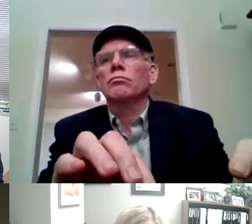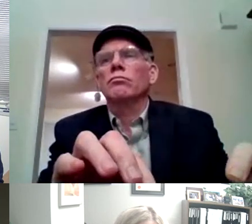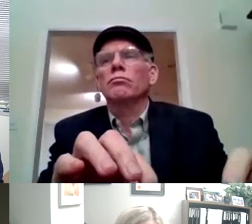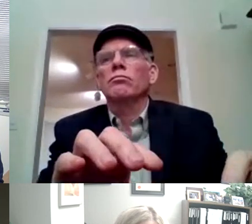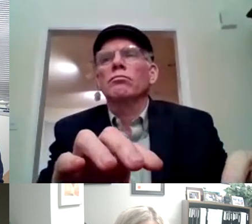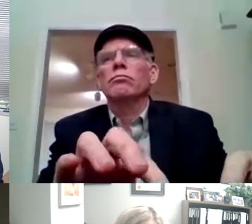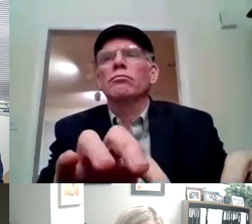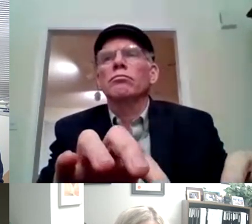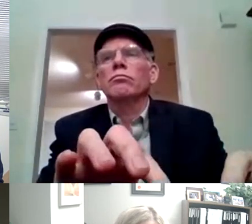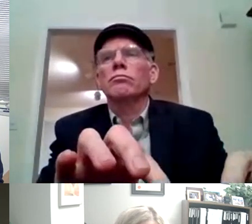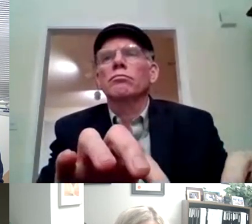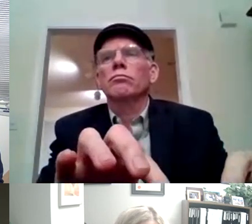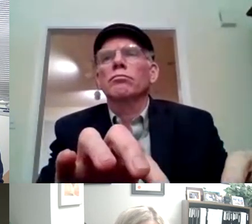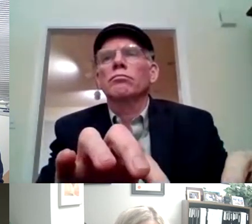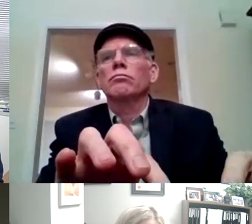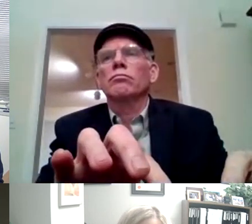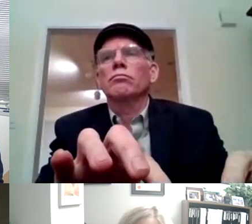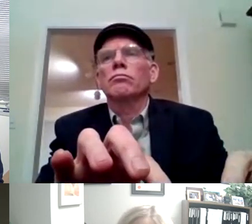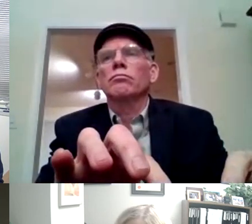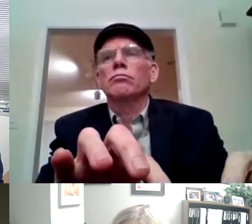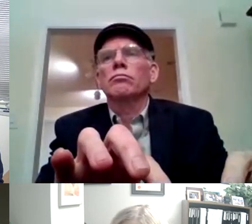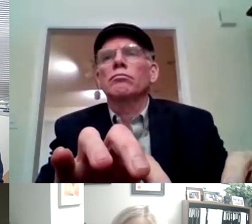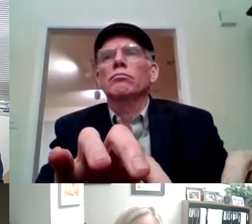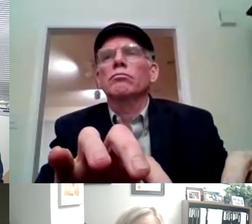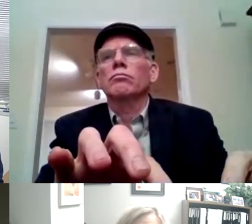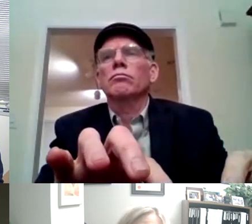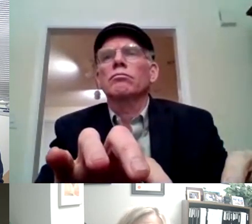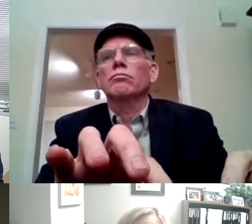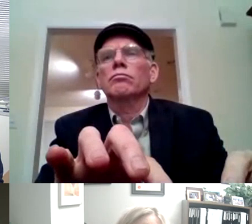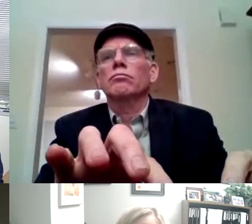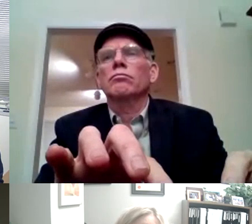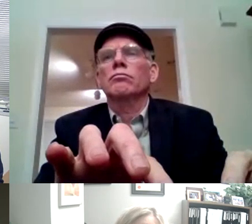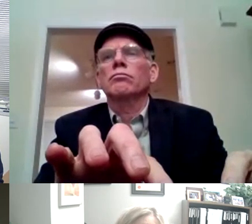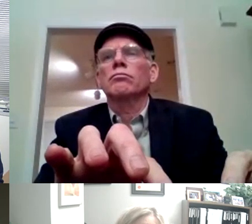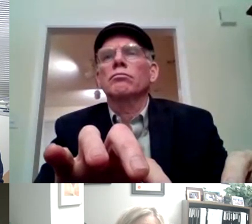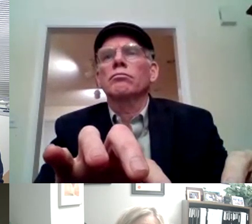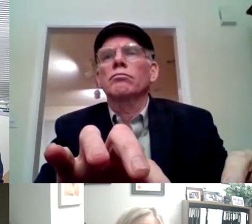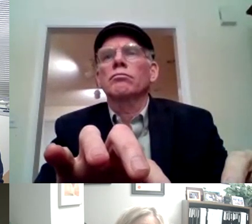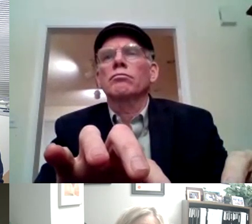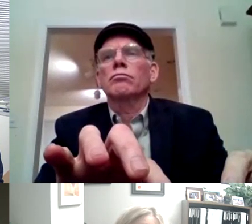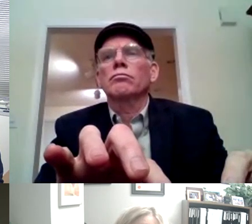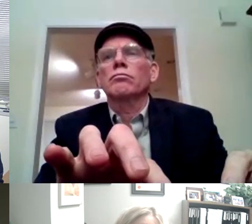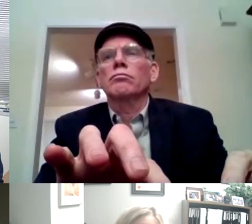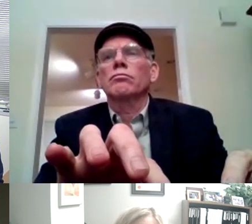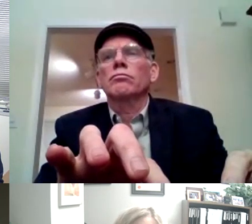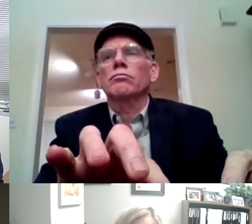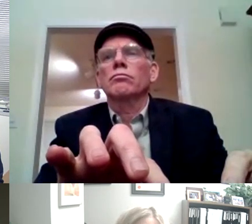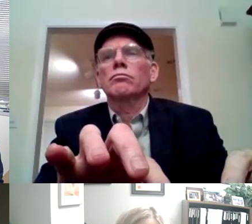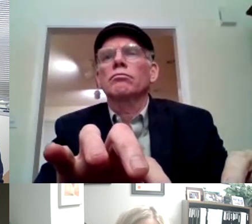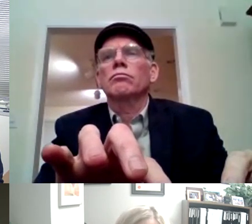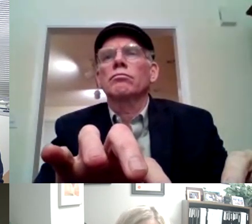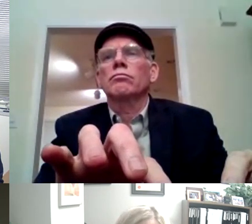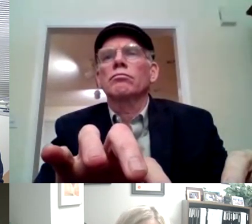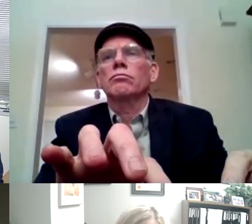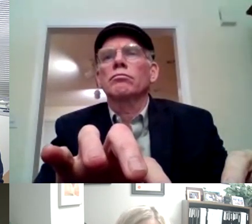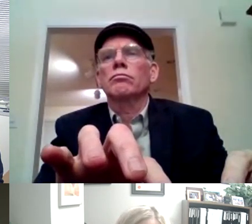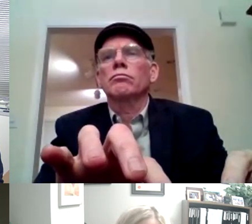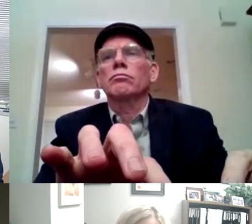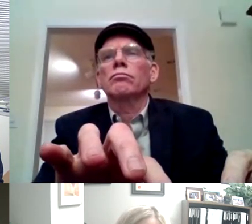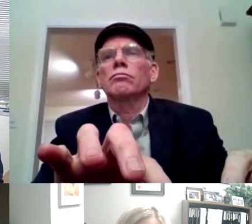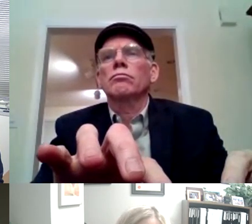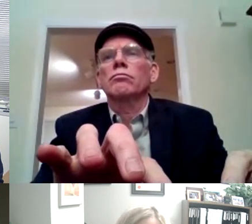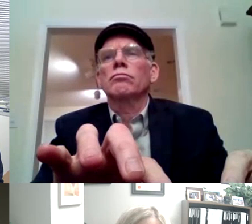conversational amongst all stakeholders. So, but yes, regardless, the public will be able to, you know, provide comments, ask questions,